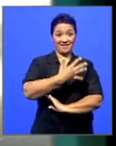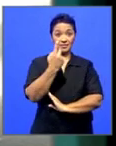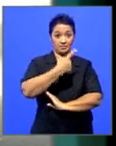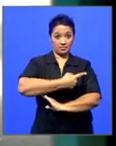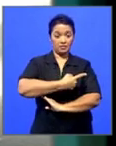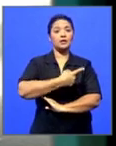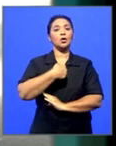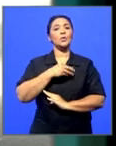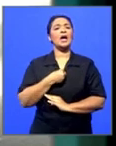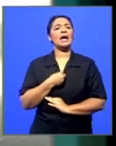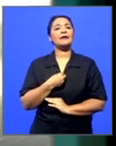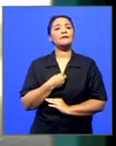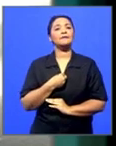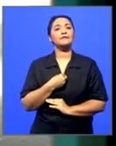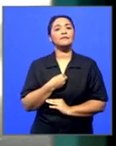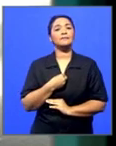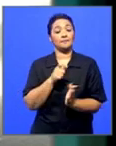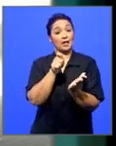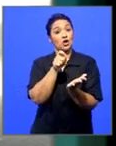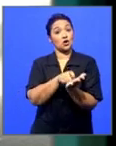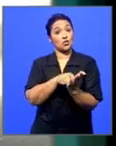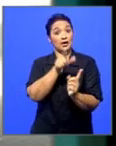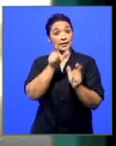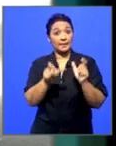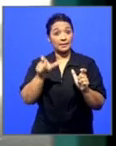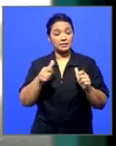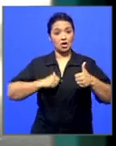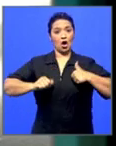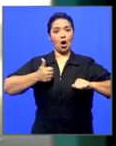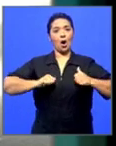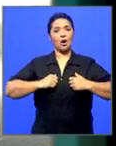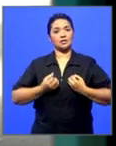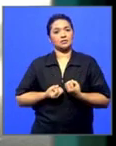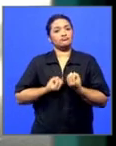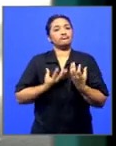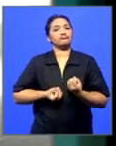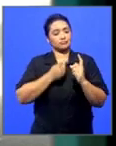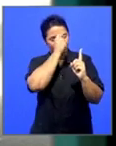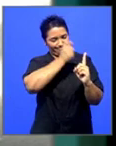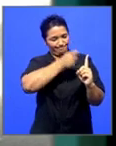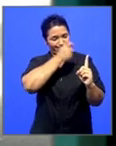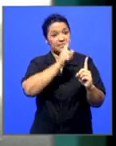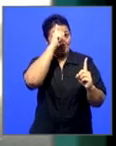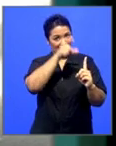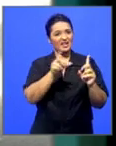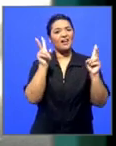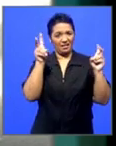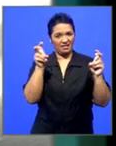we've got something called Writers and Artists Tributes to Madiba. And we've got